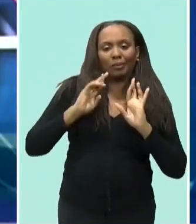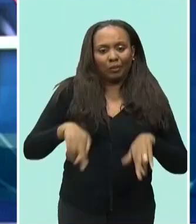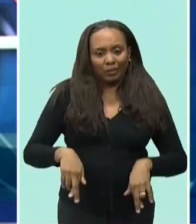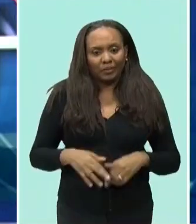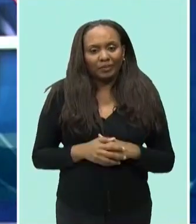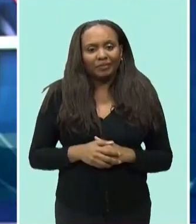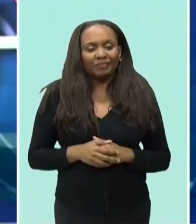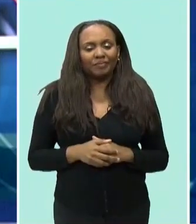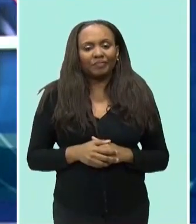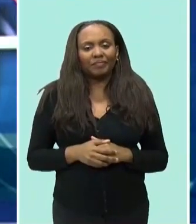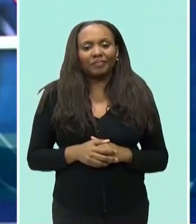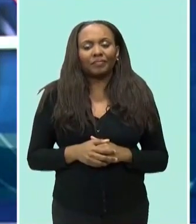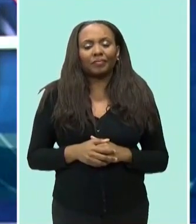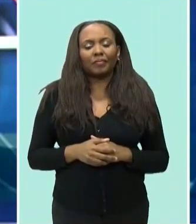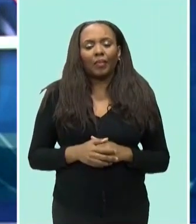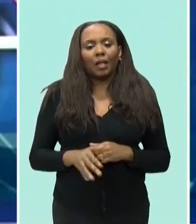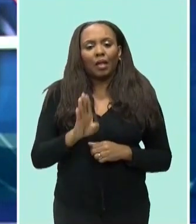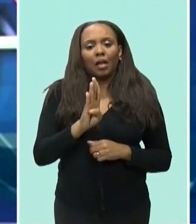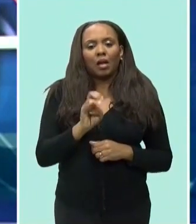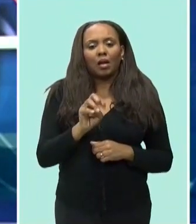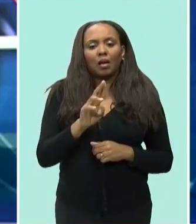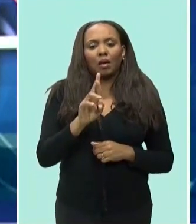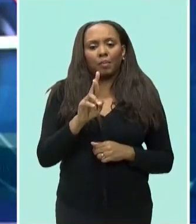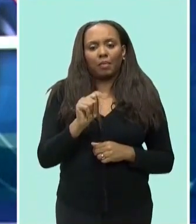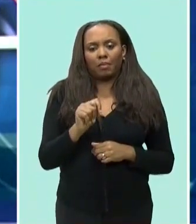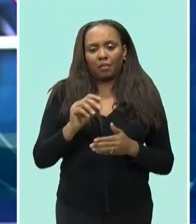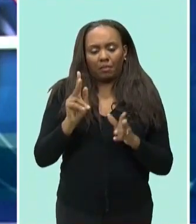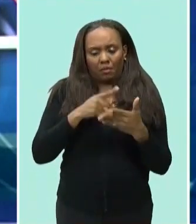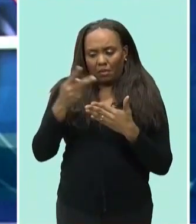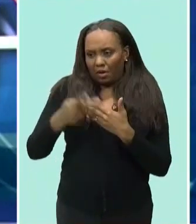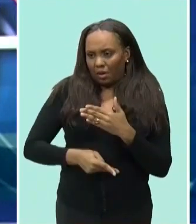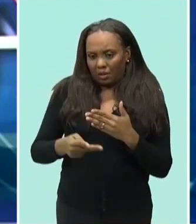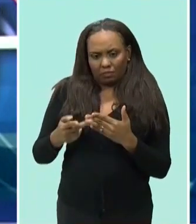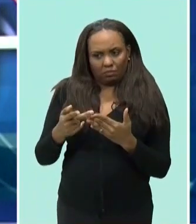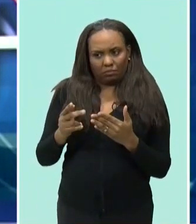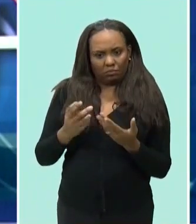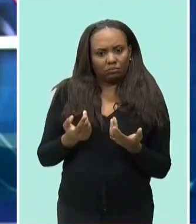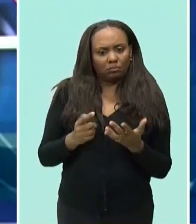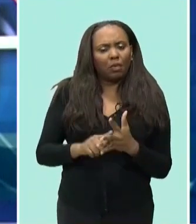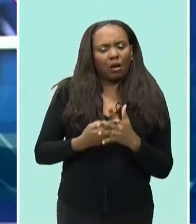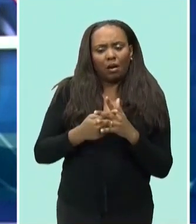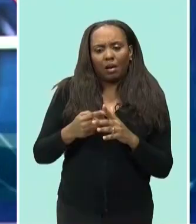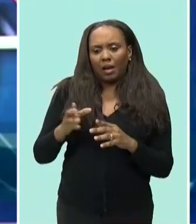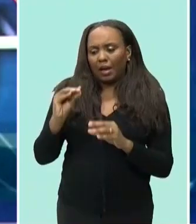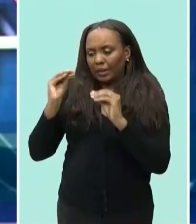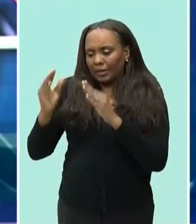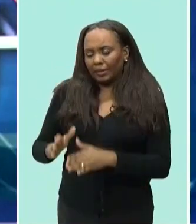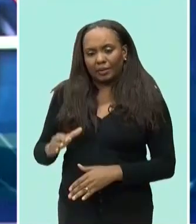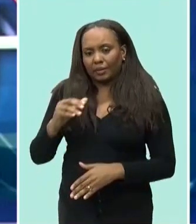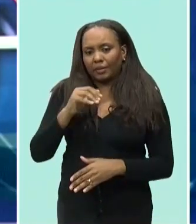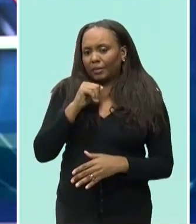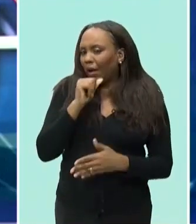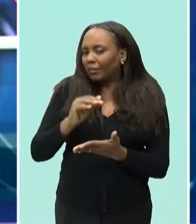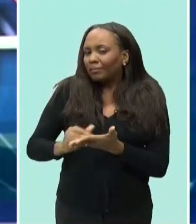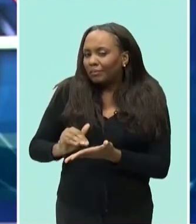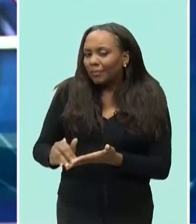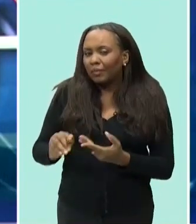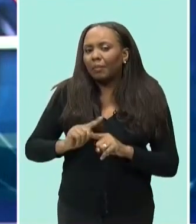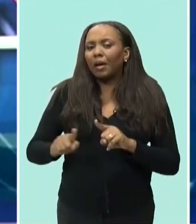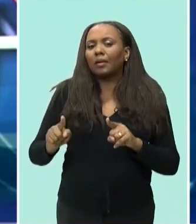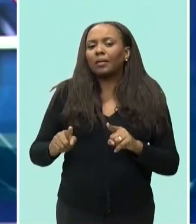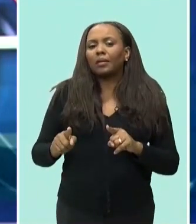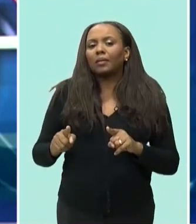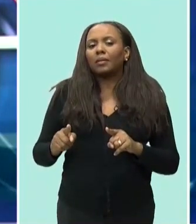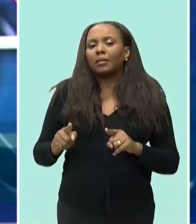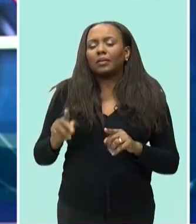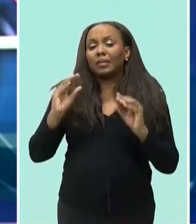BERT program did not result in the retrenchment of teachers, it has resulted in teaching staff being placed under tremendous pressure. Mr.